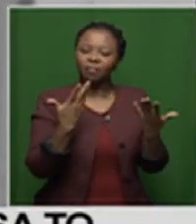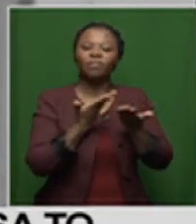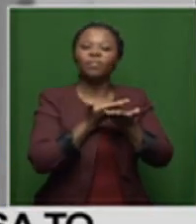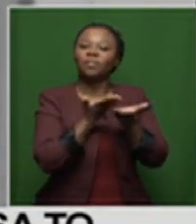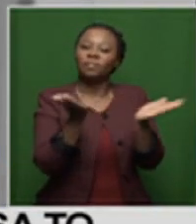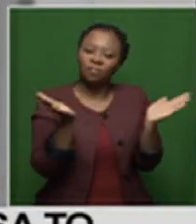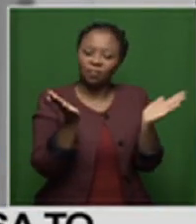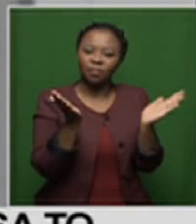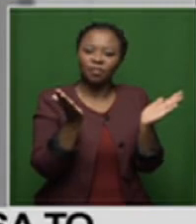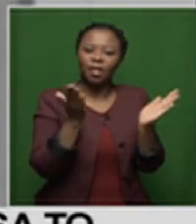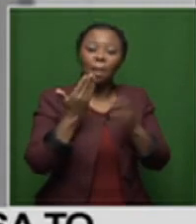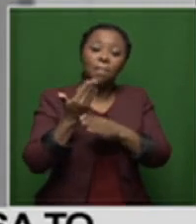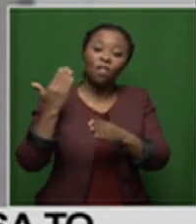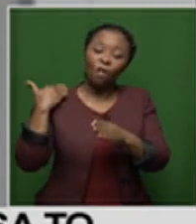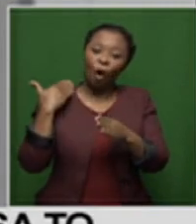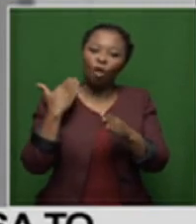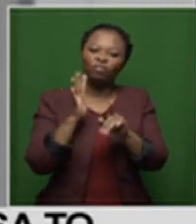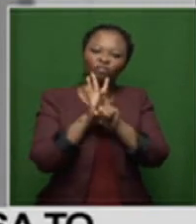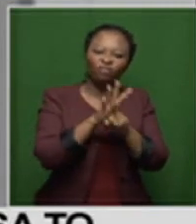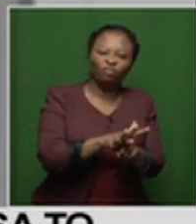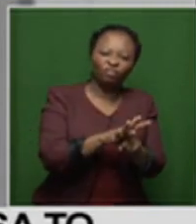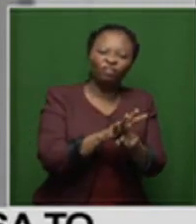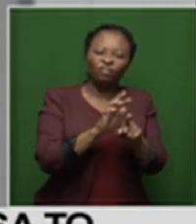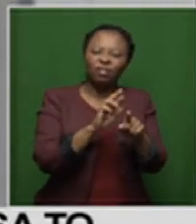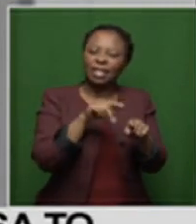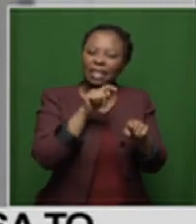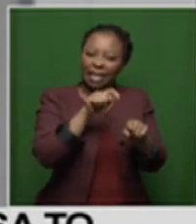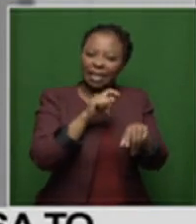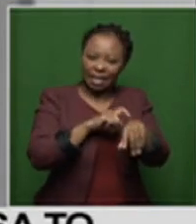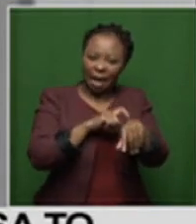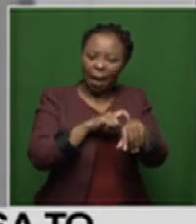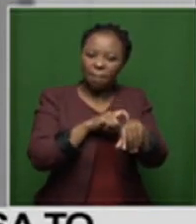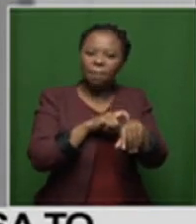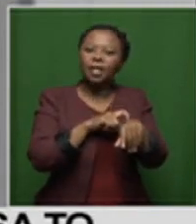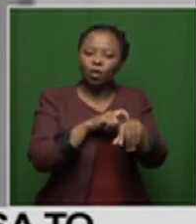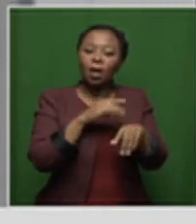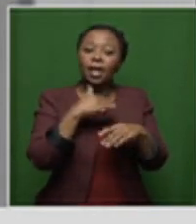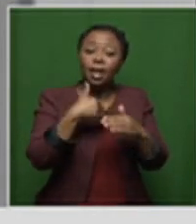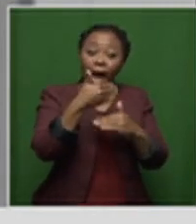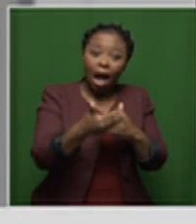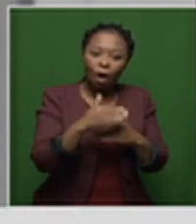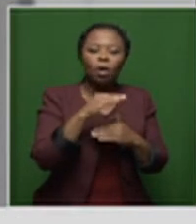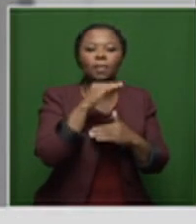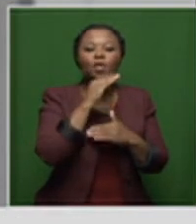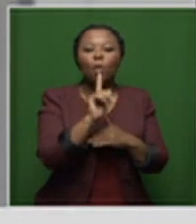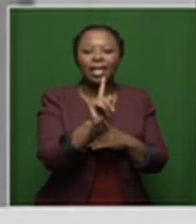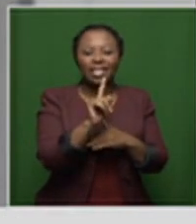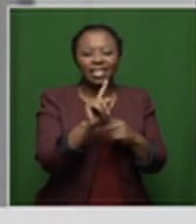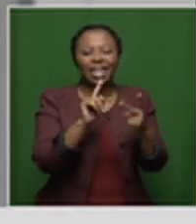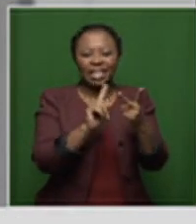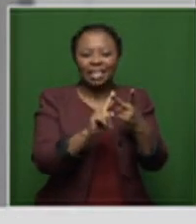was before colonialism. And, up to today and the advancement that it